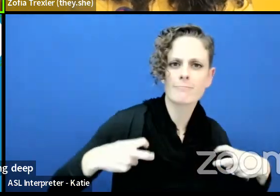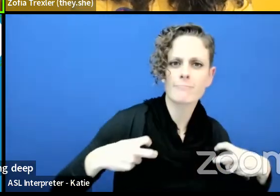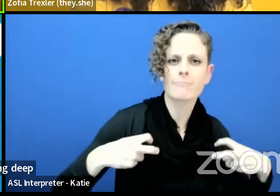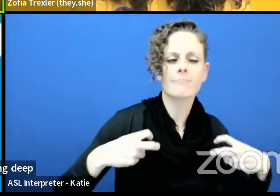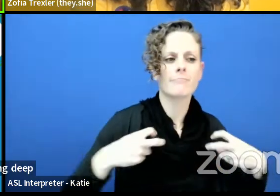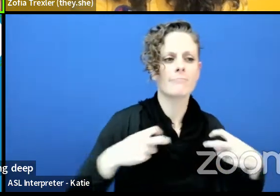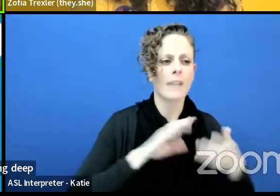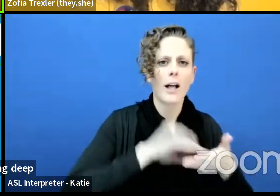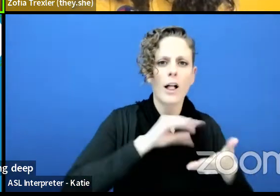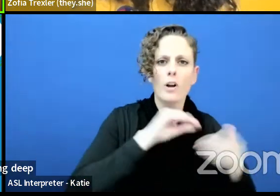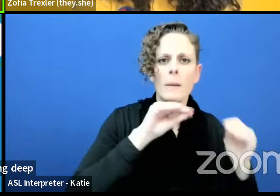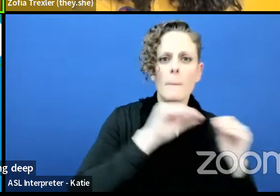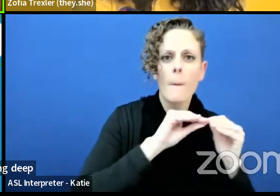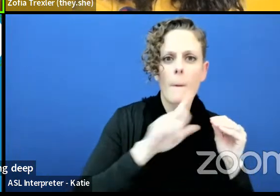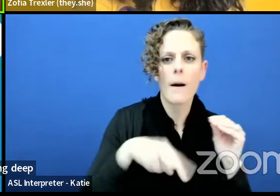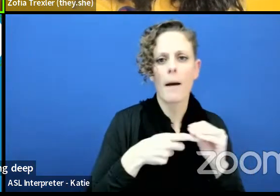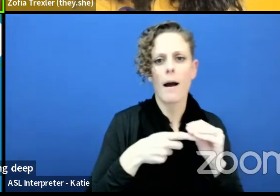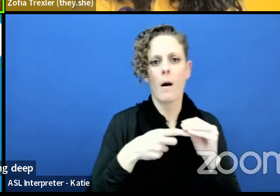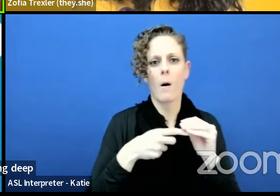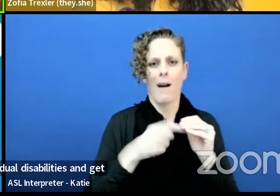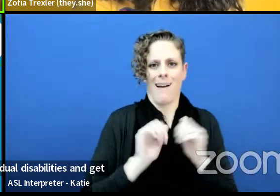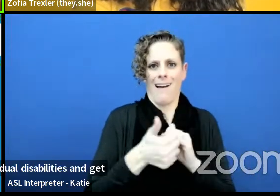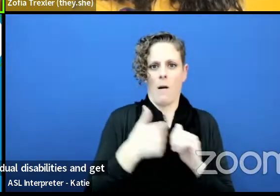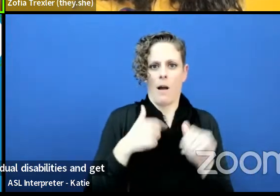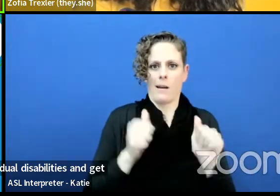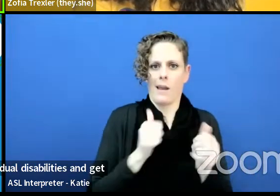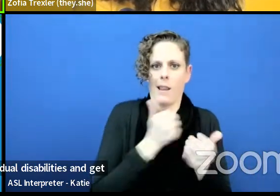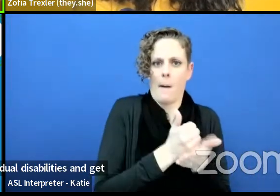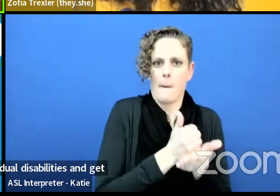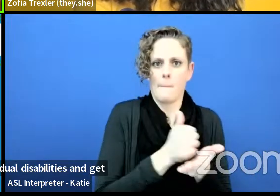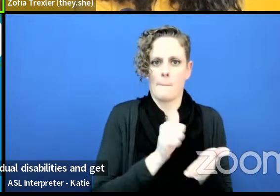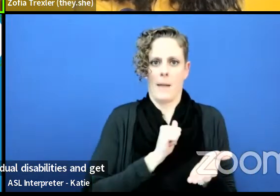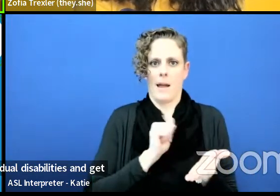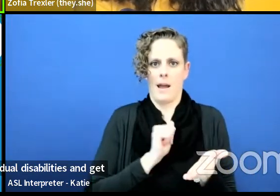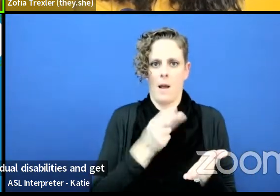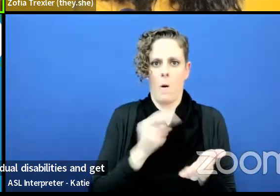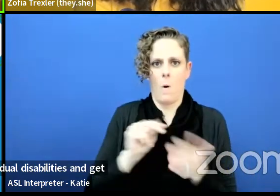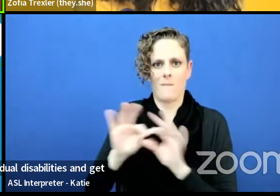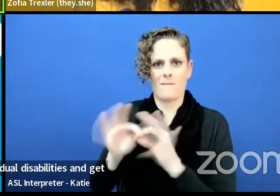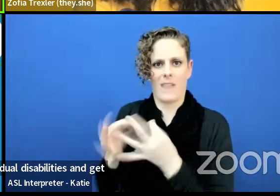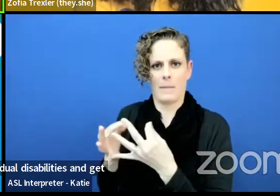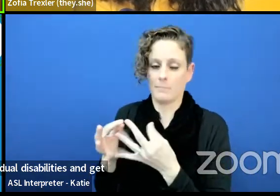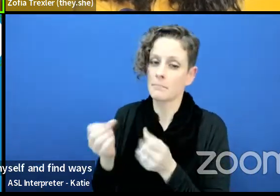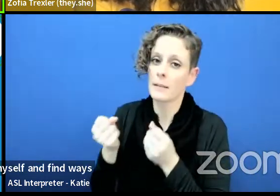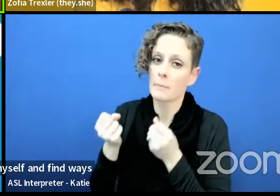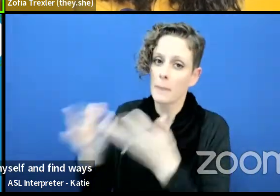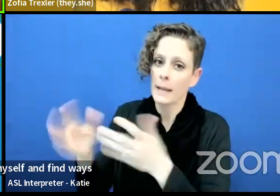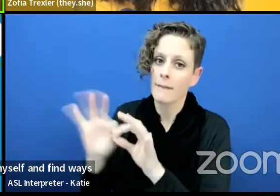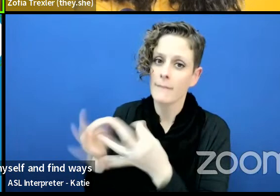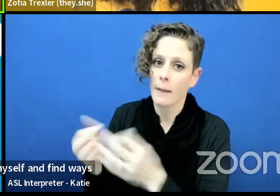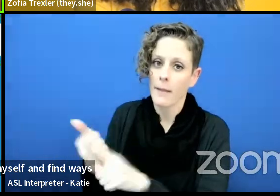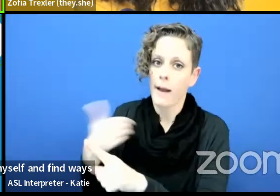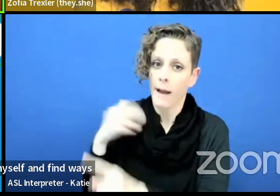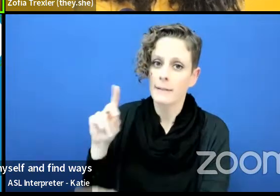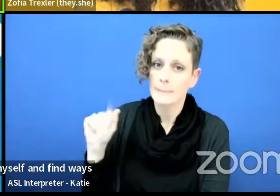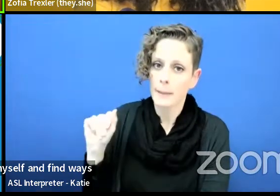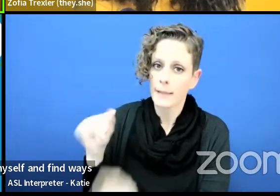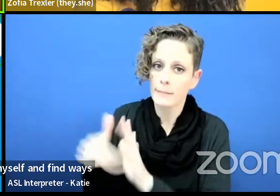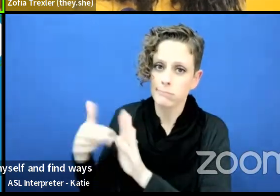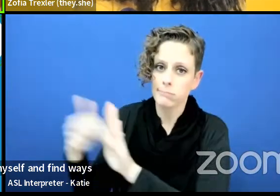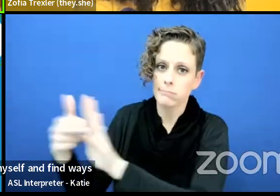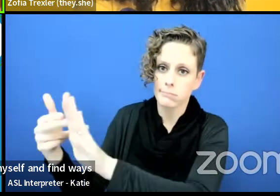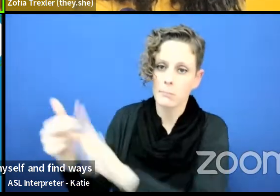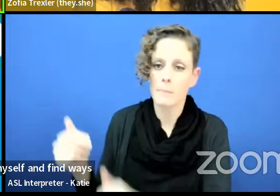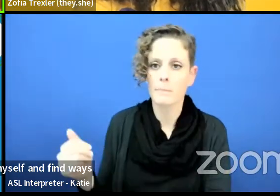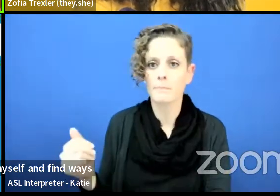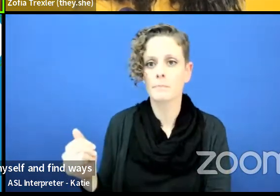more about ways I can help my individual family, because a lot of my family do carry a lot of disabilities. And what better way